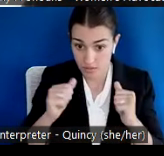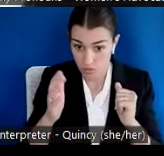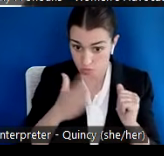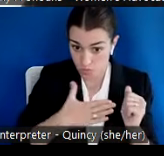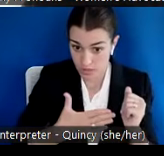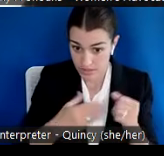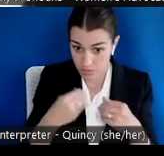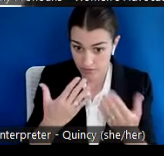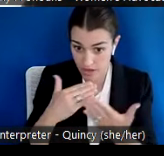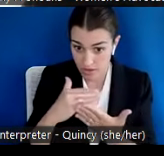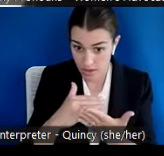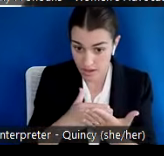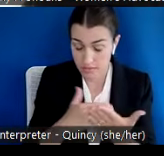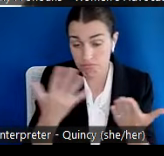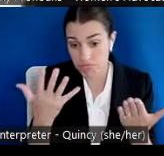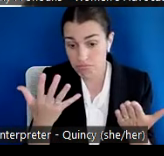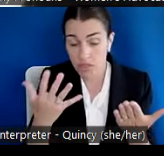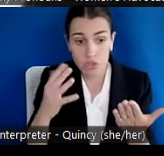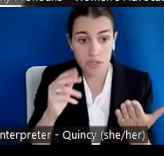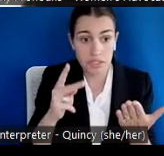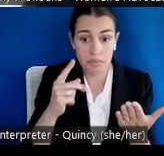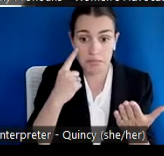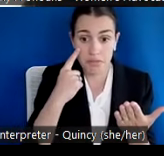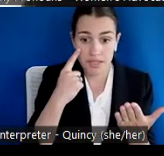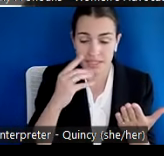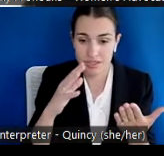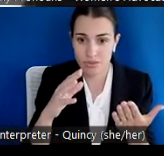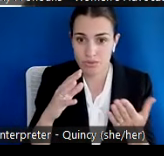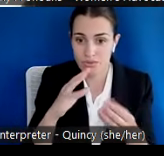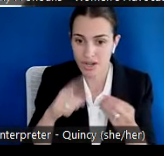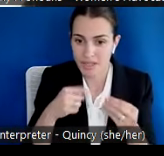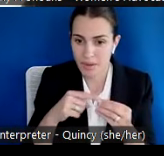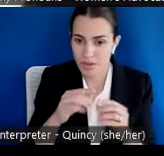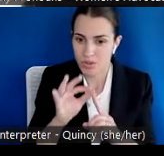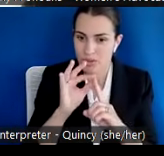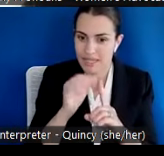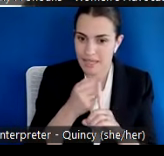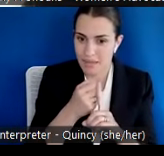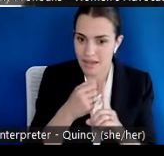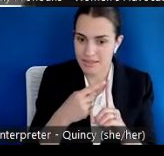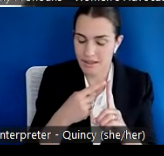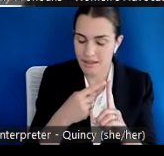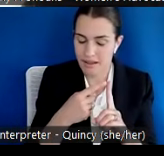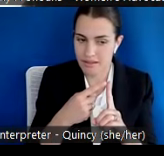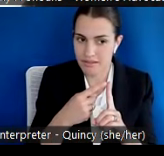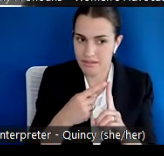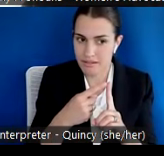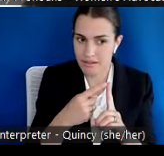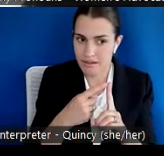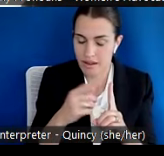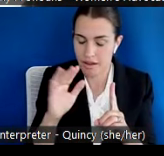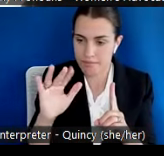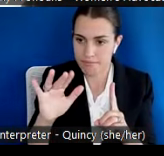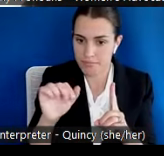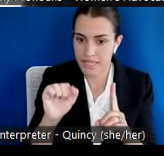so those are some things to keep in mind, especially as we've talked about the unique impacts on being able to